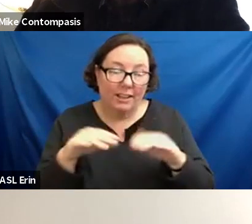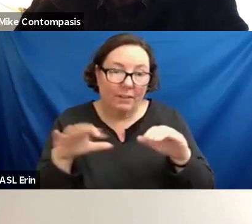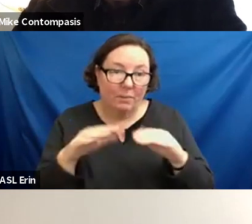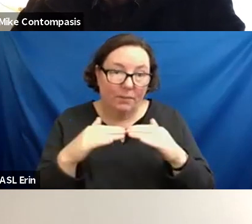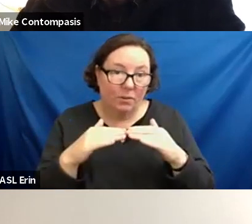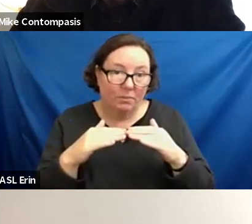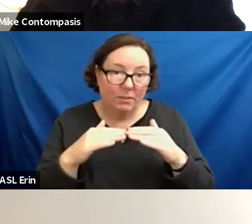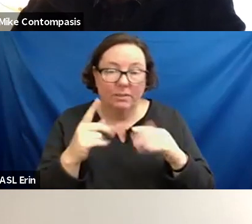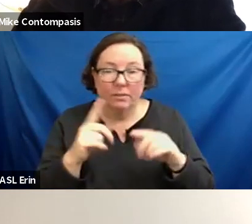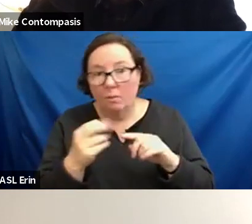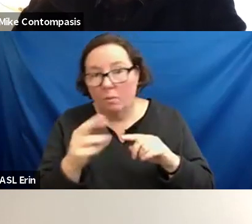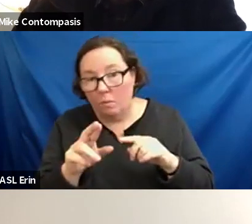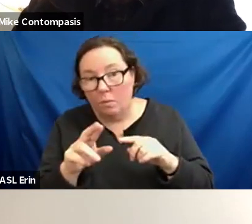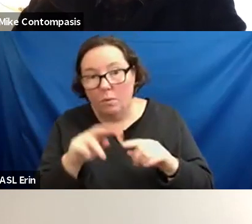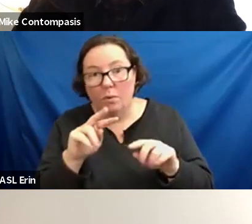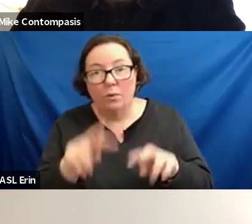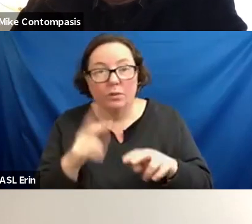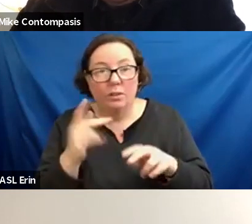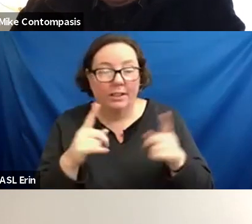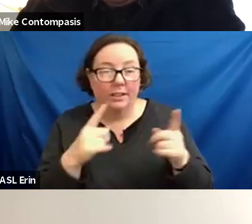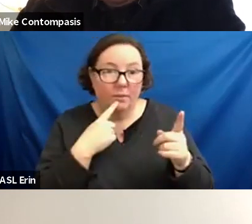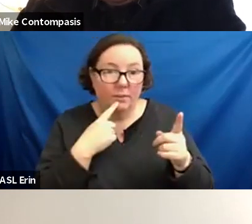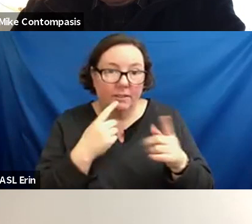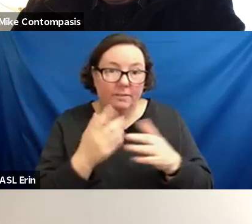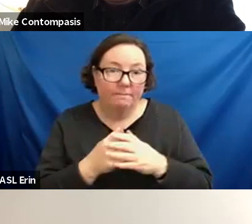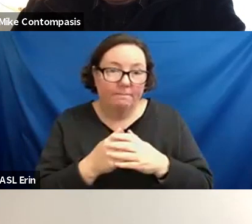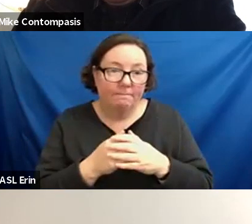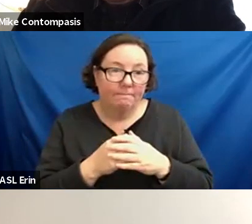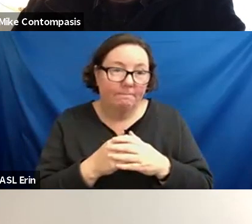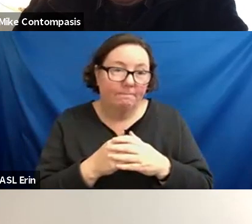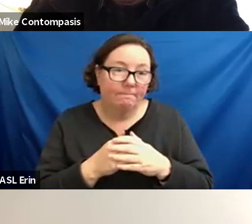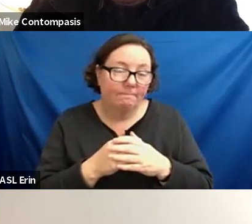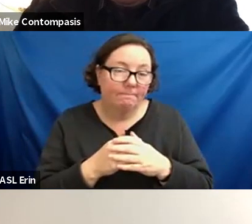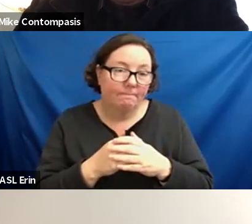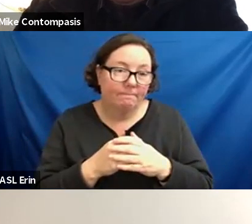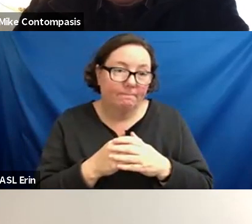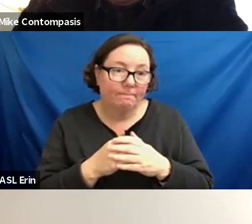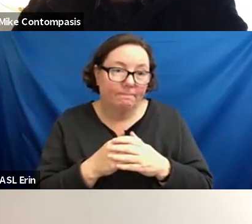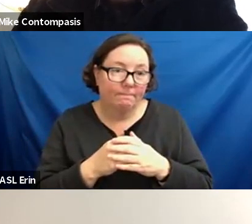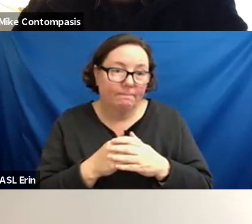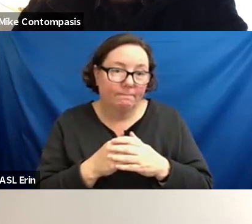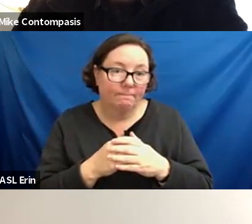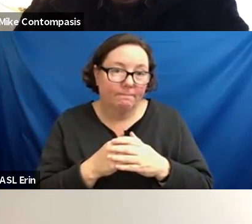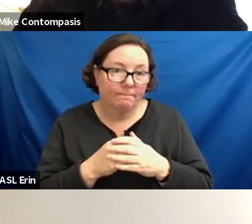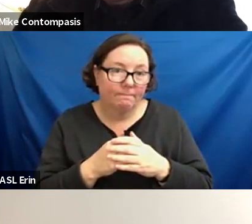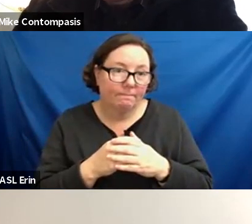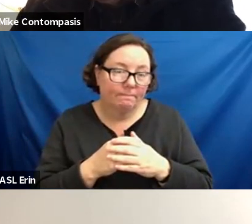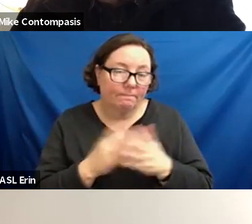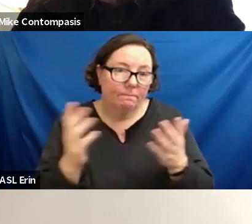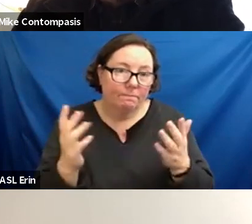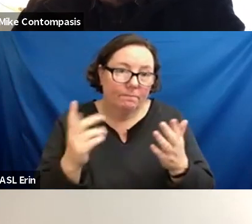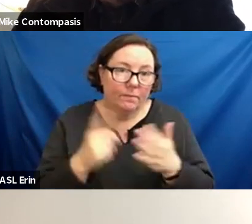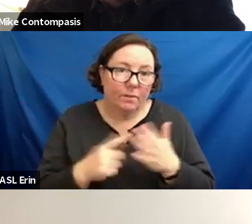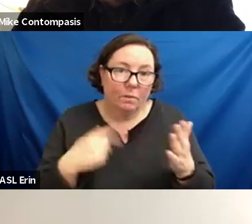look at what, as you have suggested, the task force feels is a